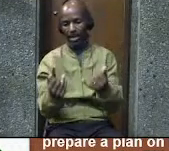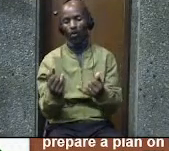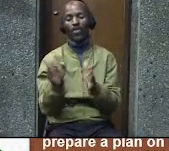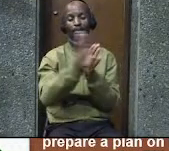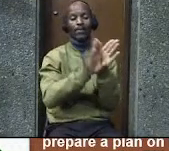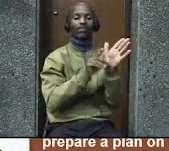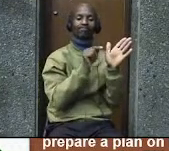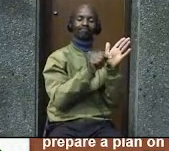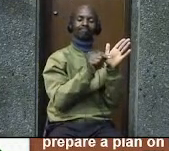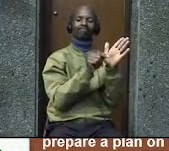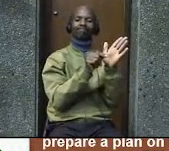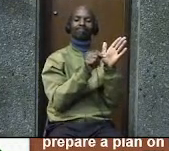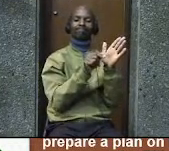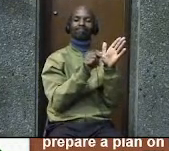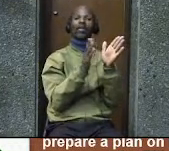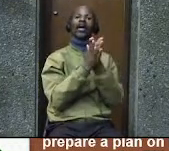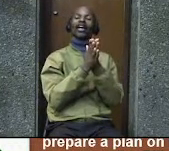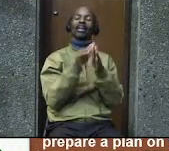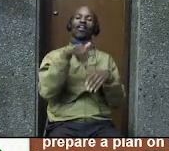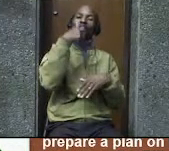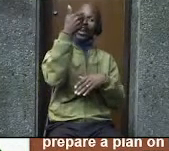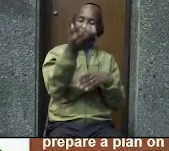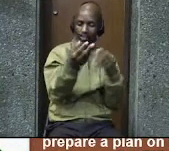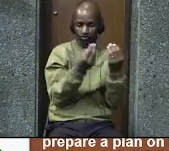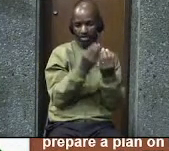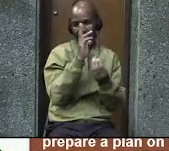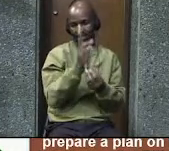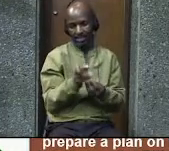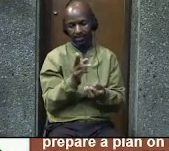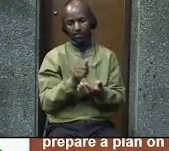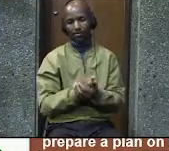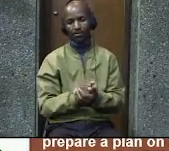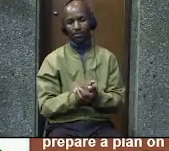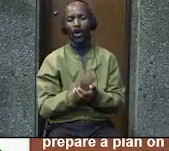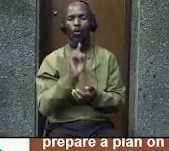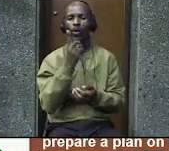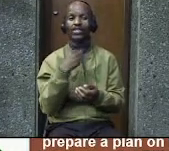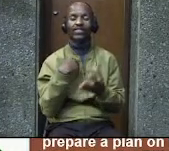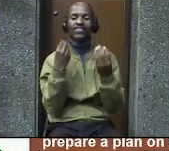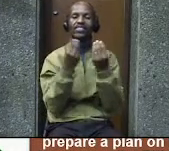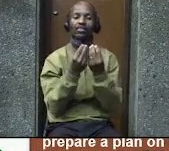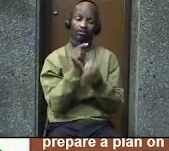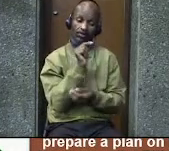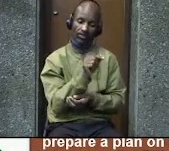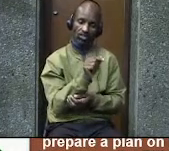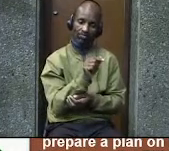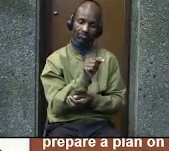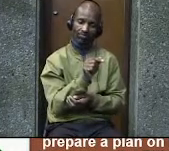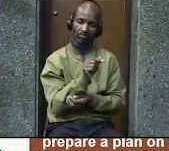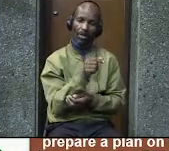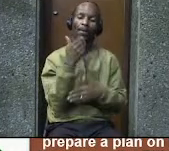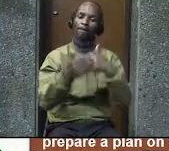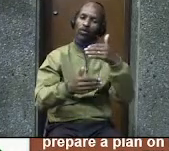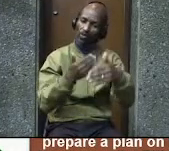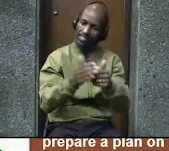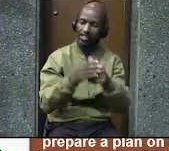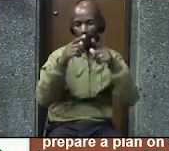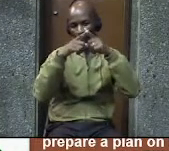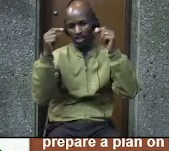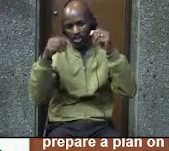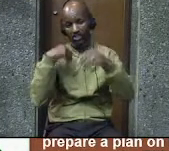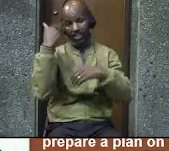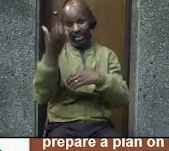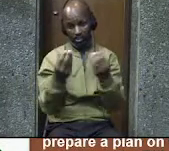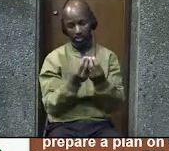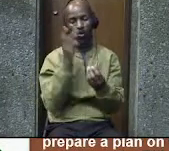bill. Then the next part, once this particular process is completed, the next